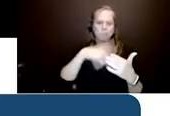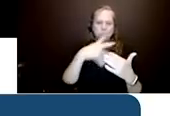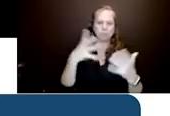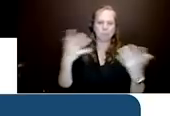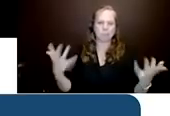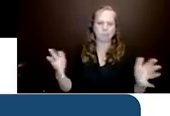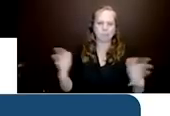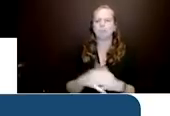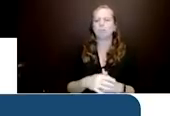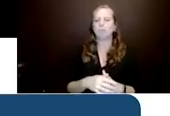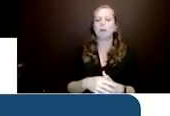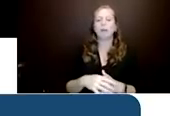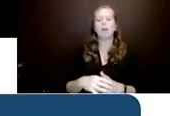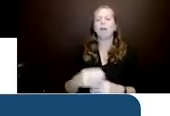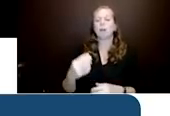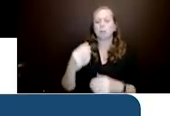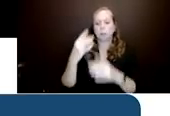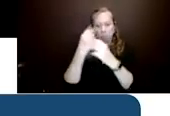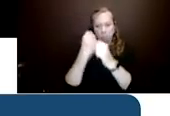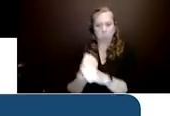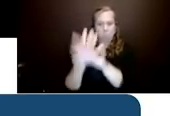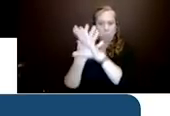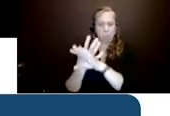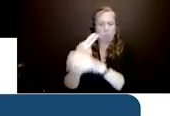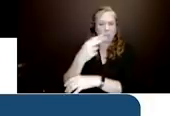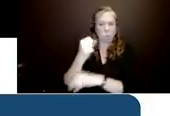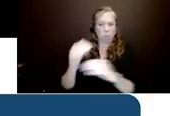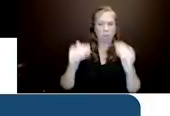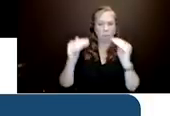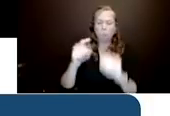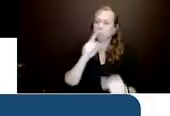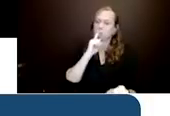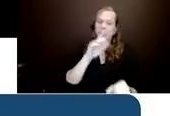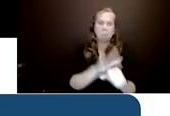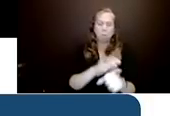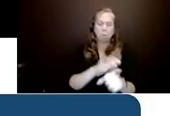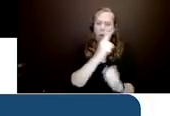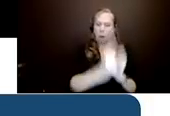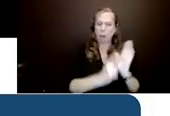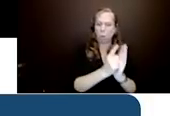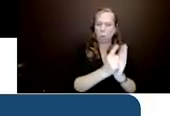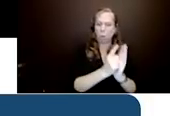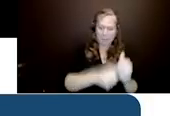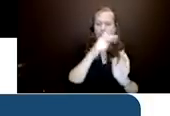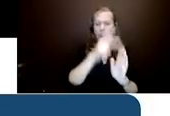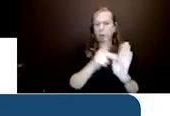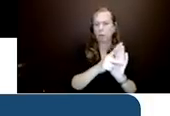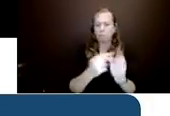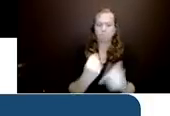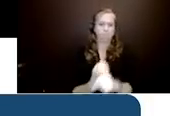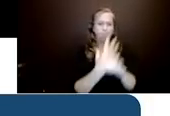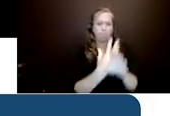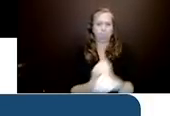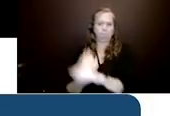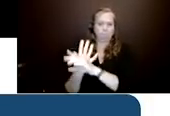synchronous time at the high school level, we will commit 1 hour to each period synchronously and then have an